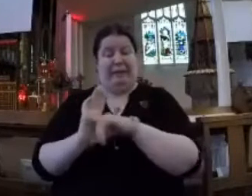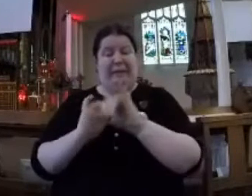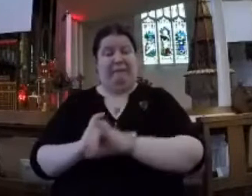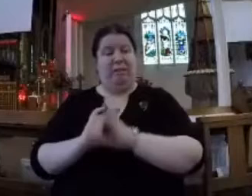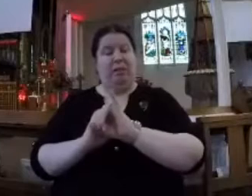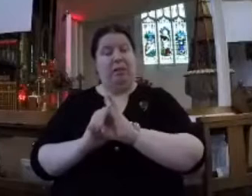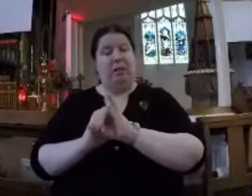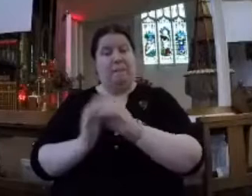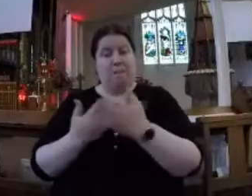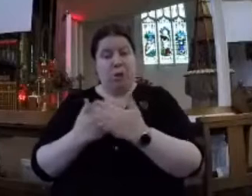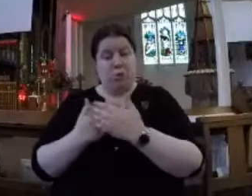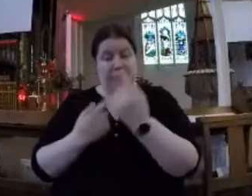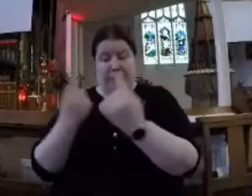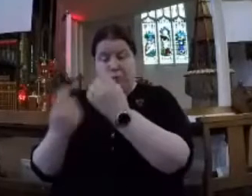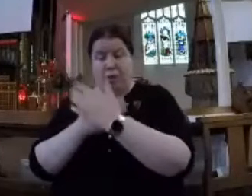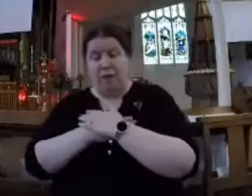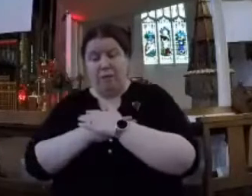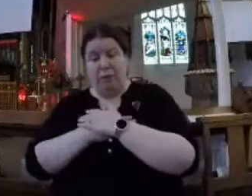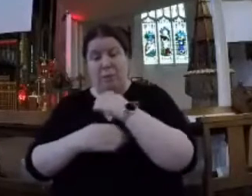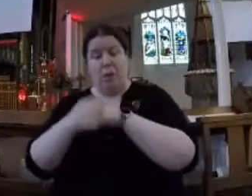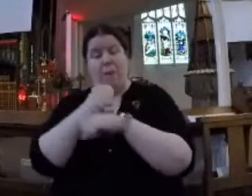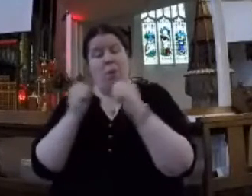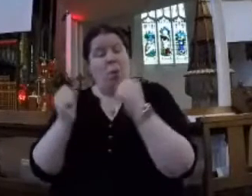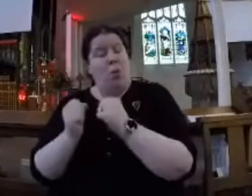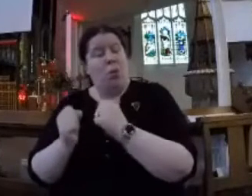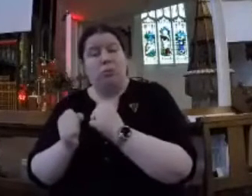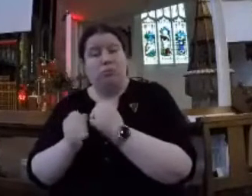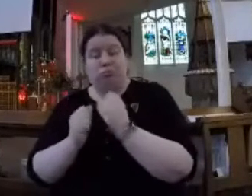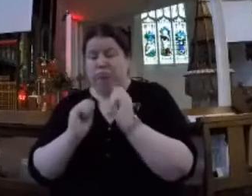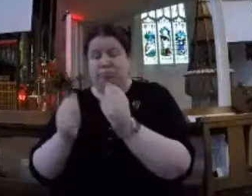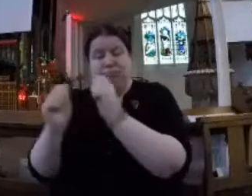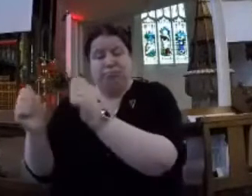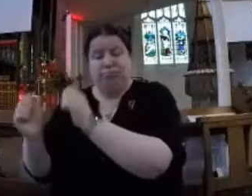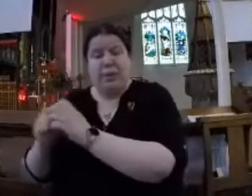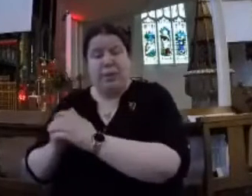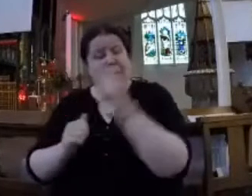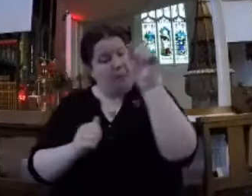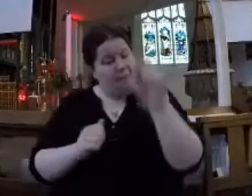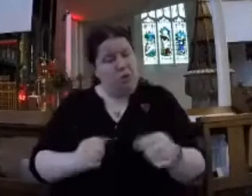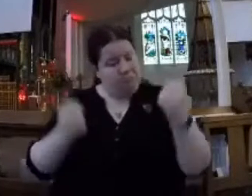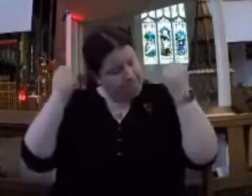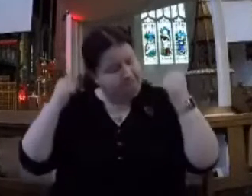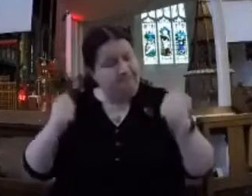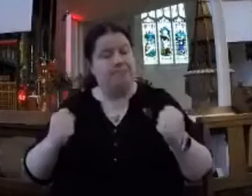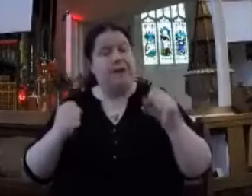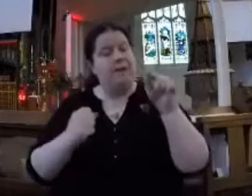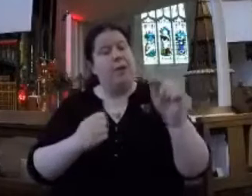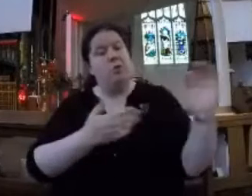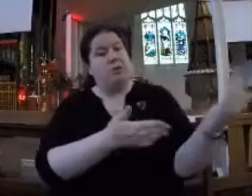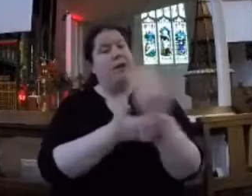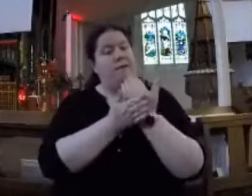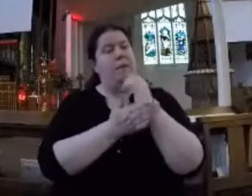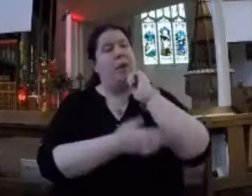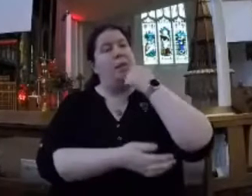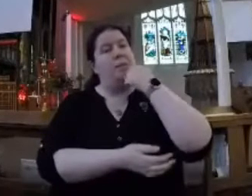cold." It goes on to say, "But the one who stands firm to the end will be saved." Now, while I